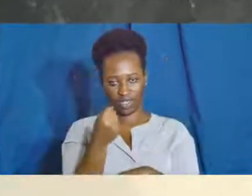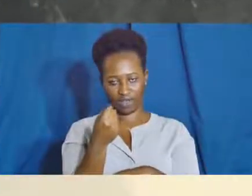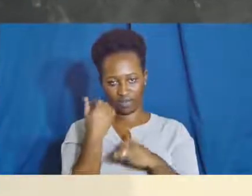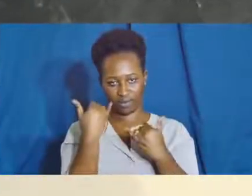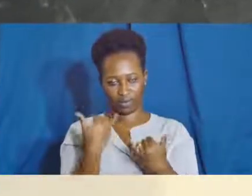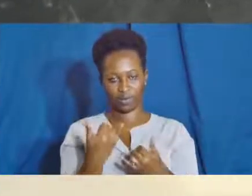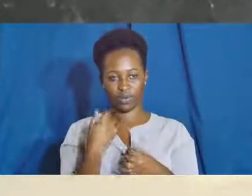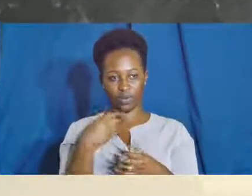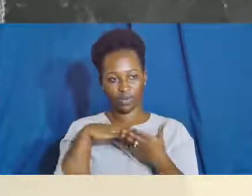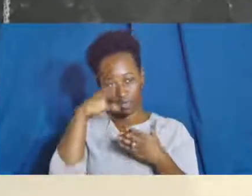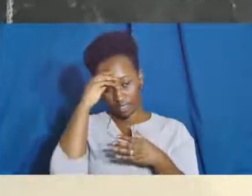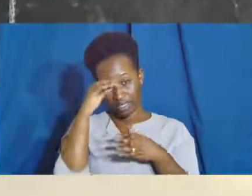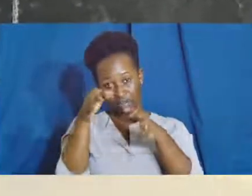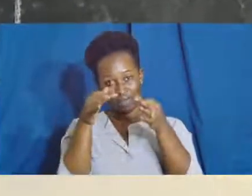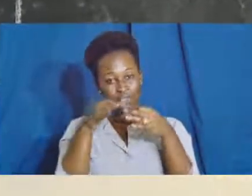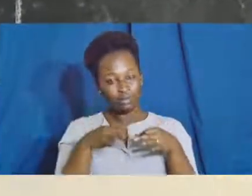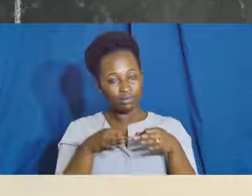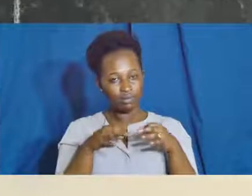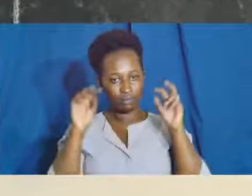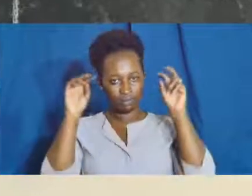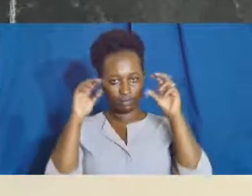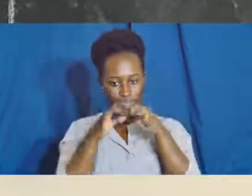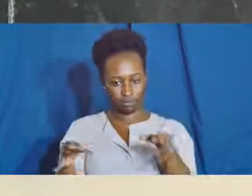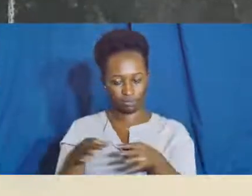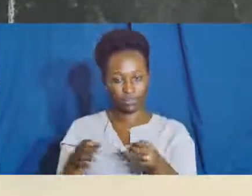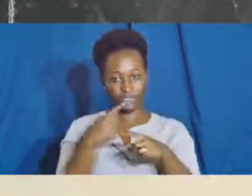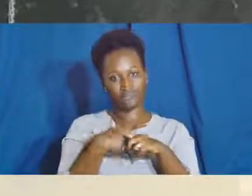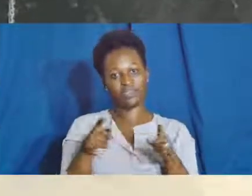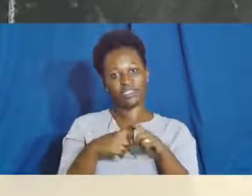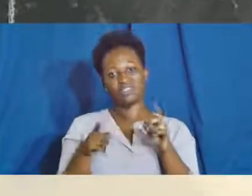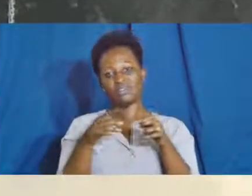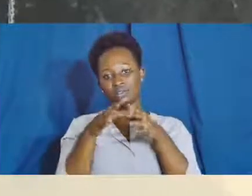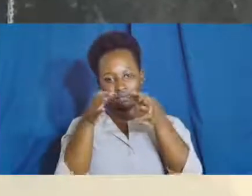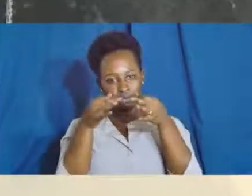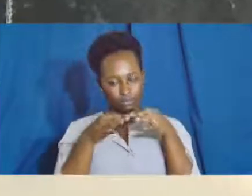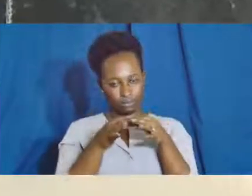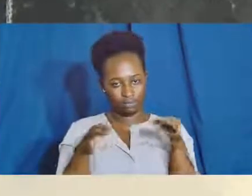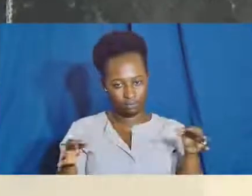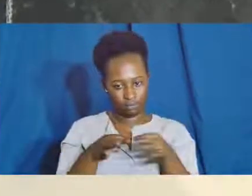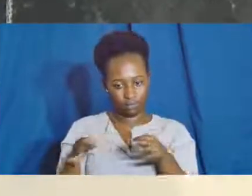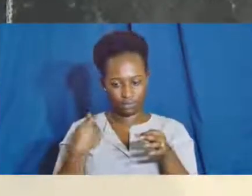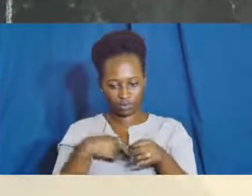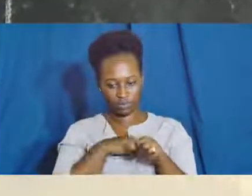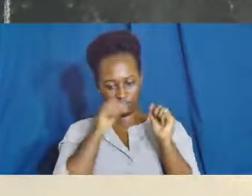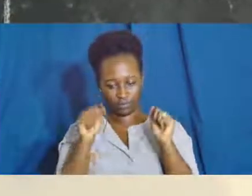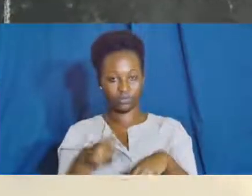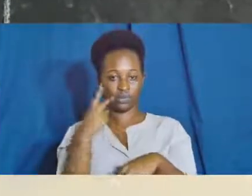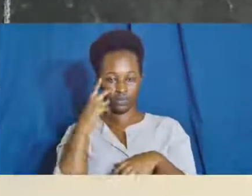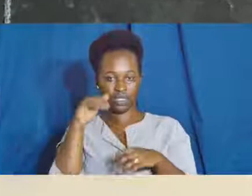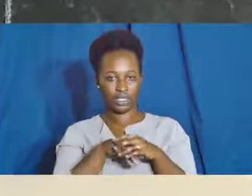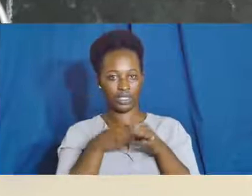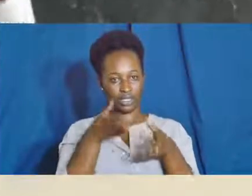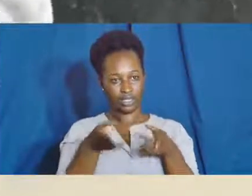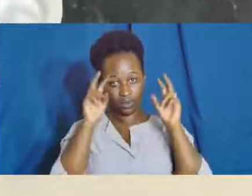Financial statements, we looked at different types of financial statements that we shall look at in this unit, where we talked